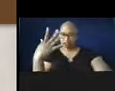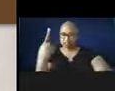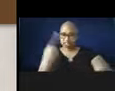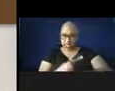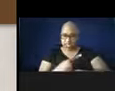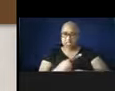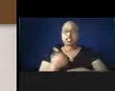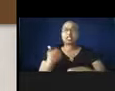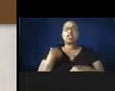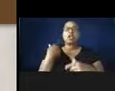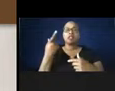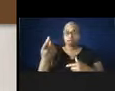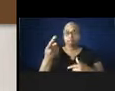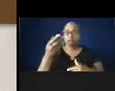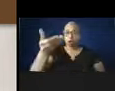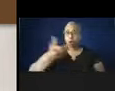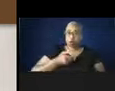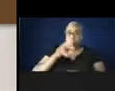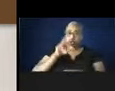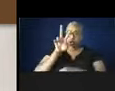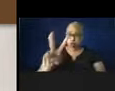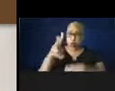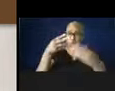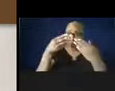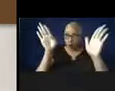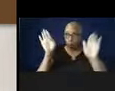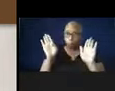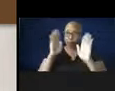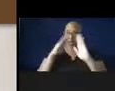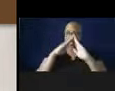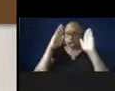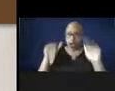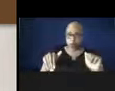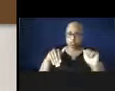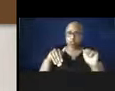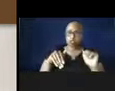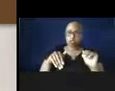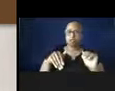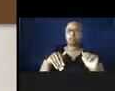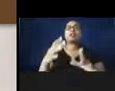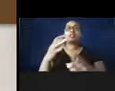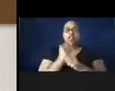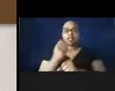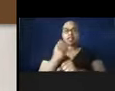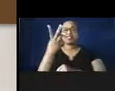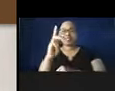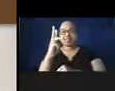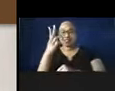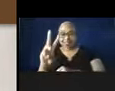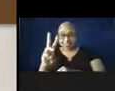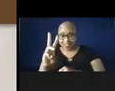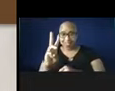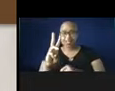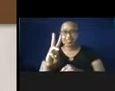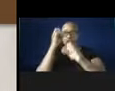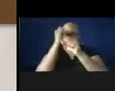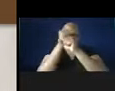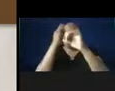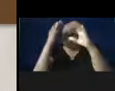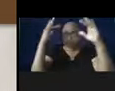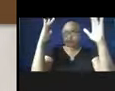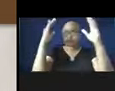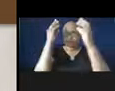houses. We received 16 comments, 16 brainstormed ideas from